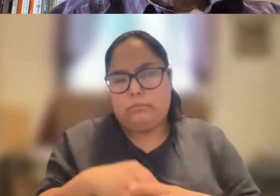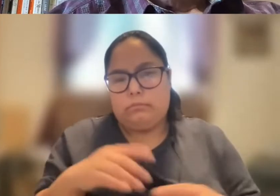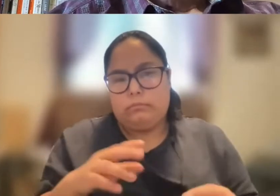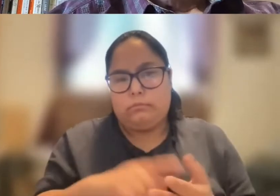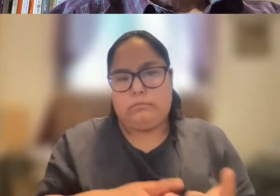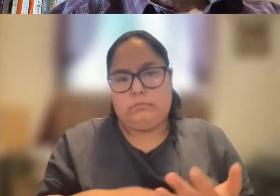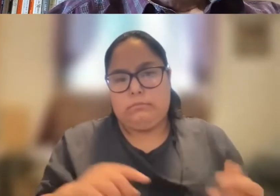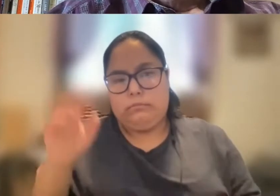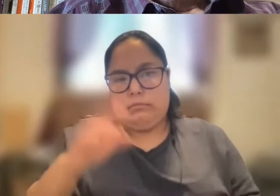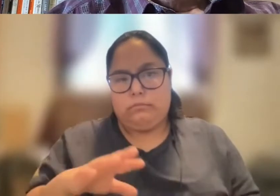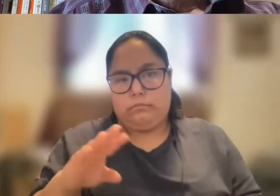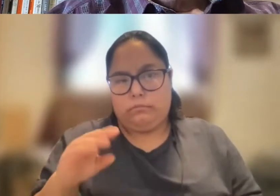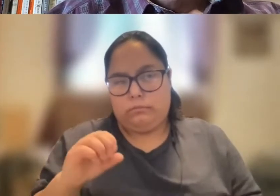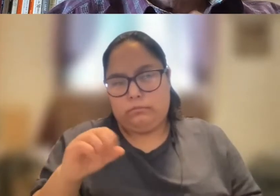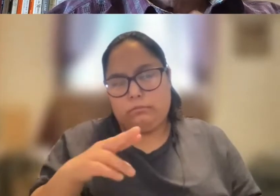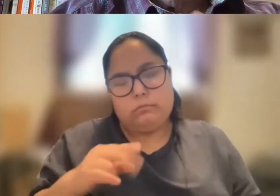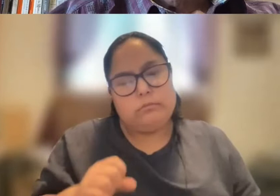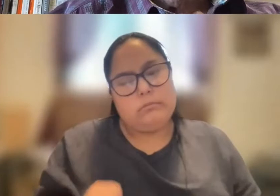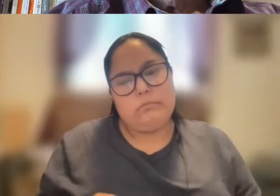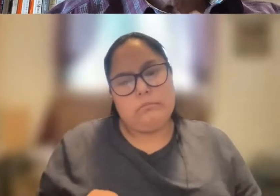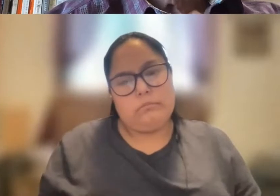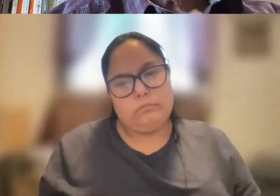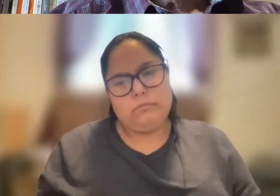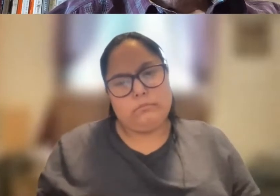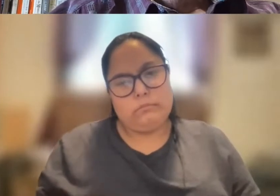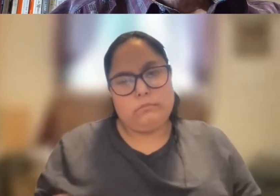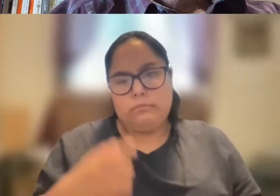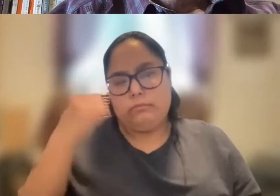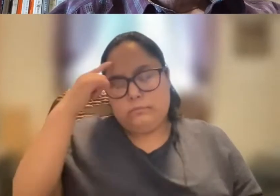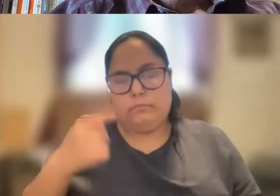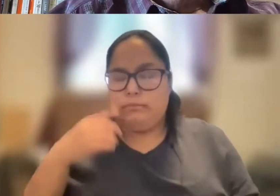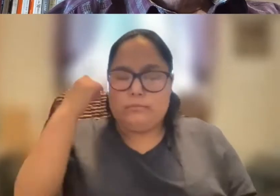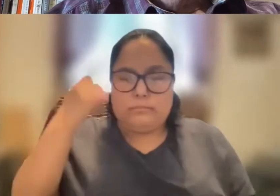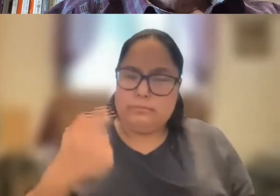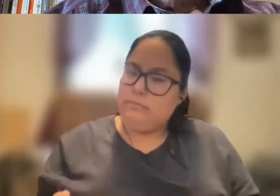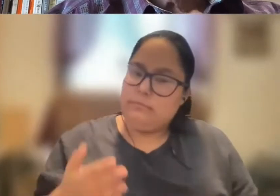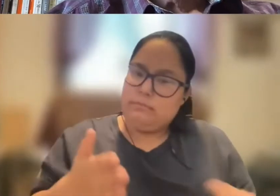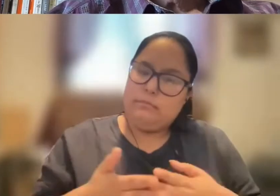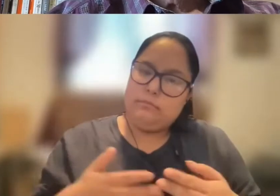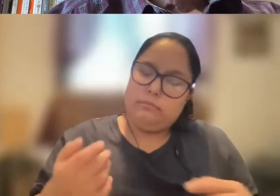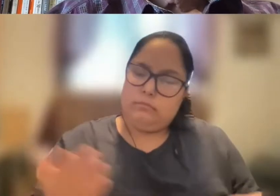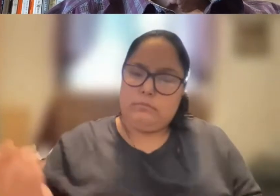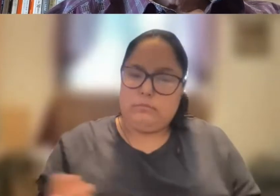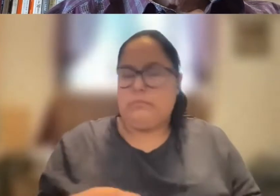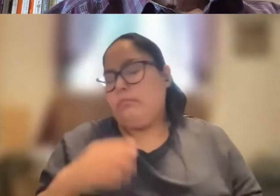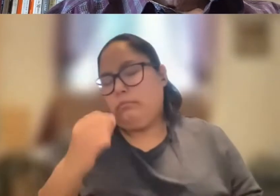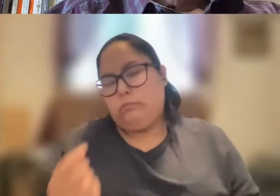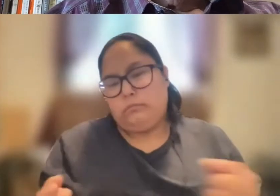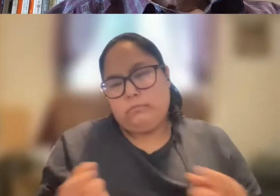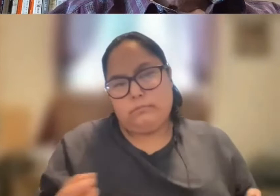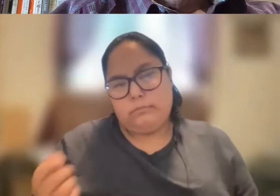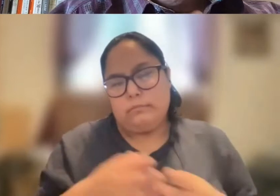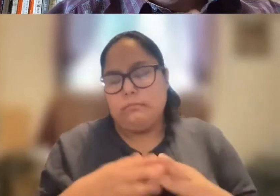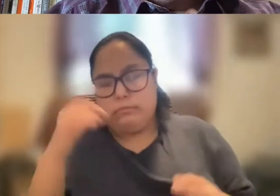for me to do my first PAP. And he says, well, you know where everything is. You know the anatomy, go in and do it. And I paused